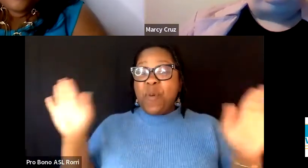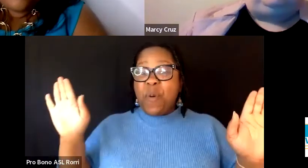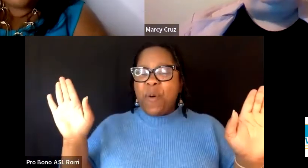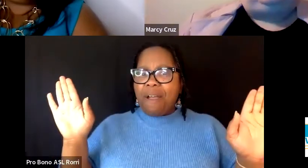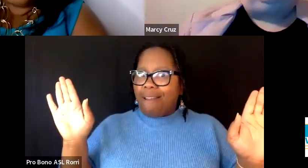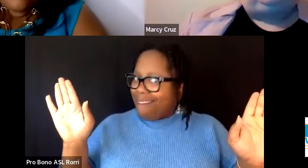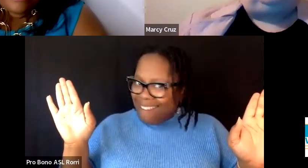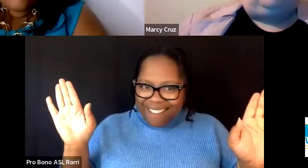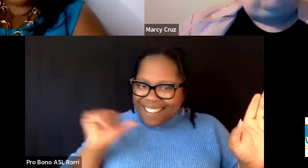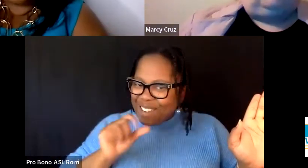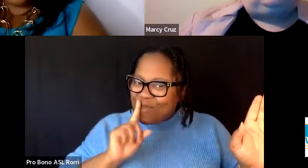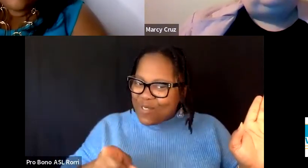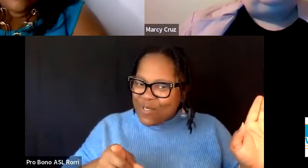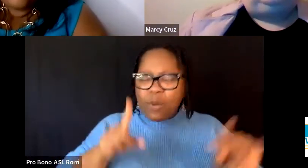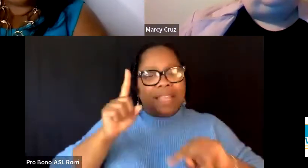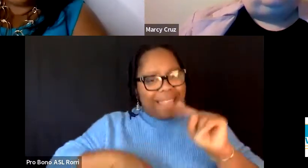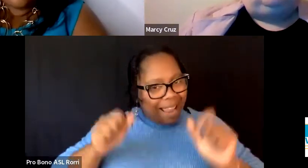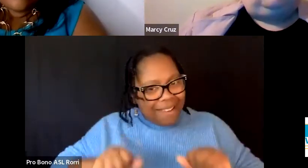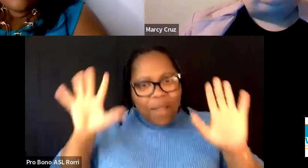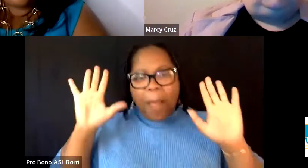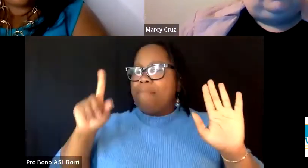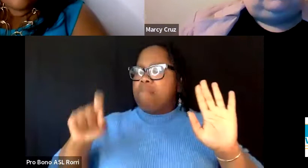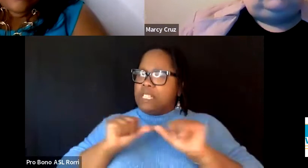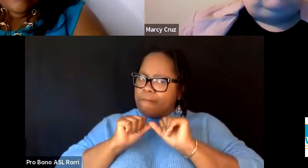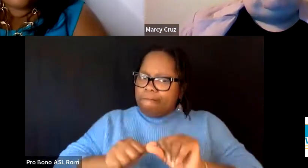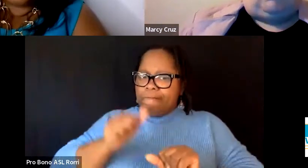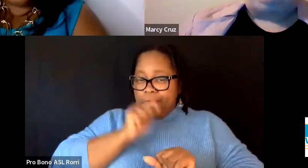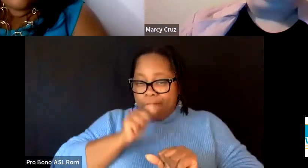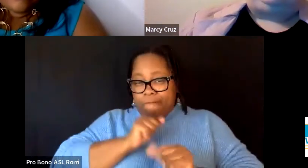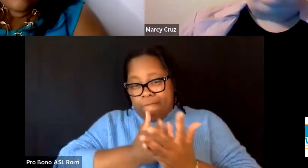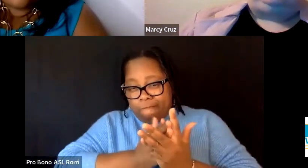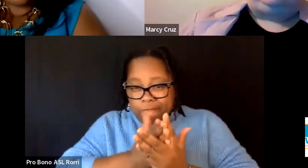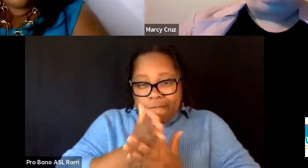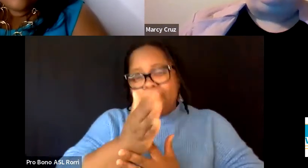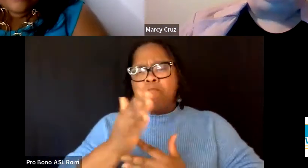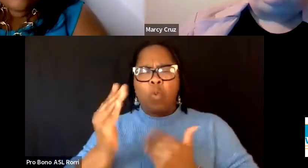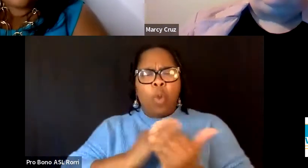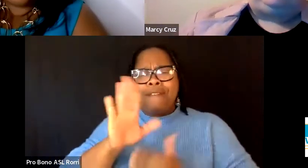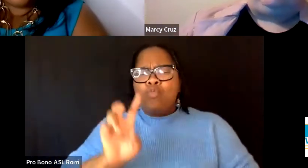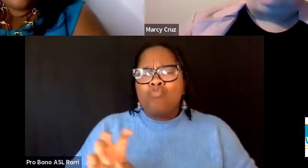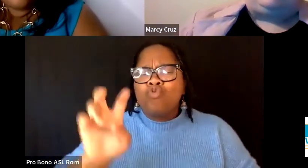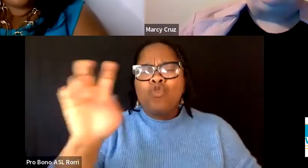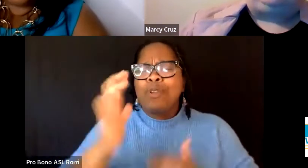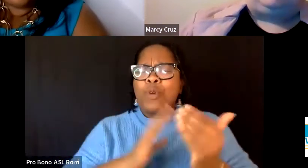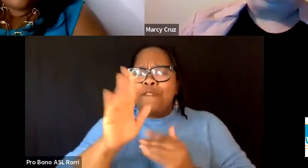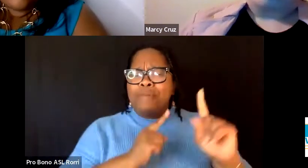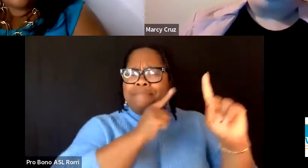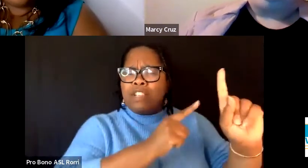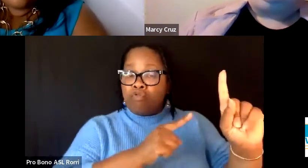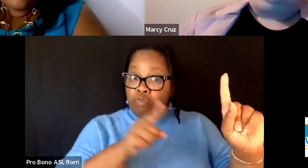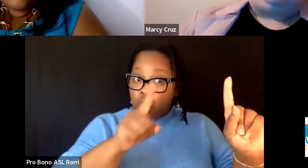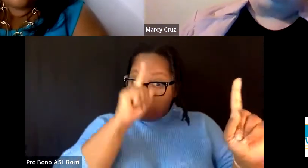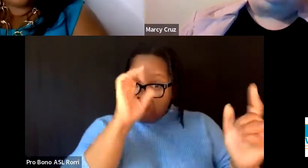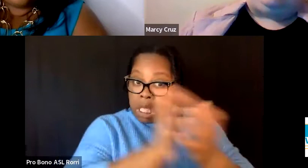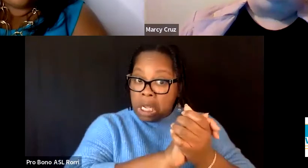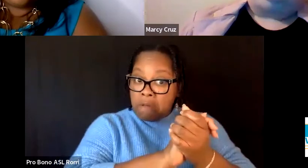give up. We have to keep pushing forward, whatever our journey is, whatever our mission is. If we really believe in it and we're passionate about it,